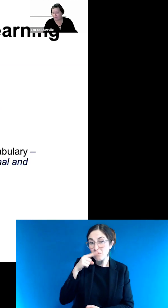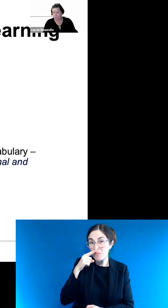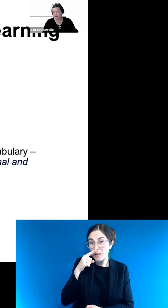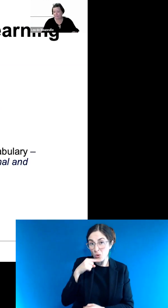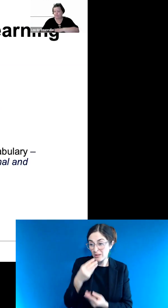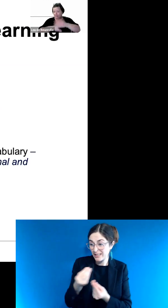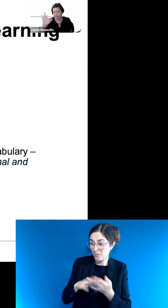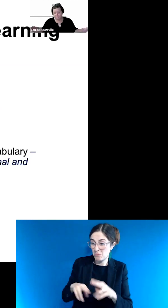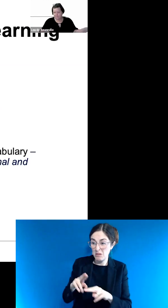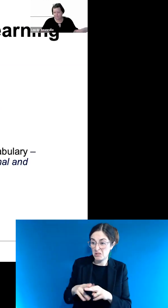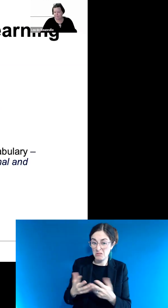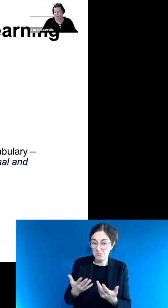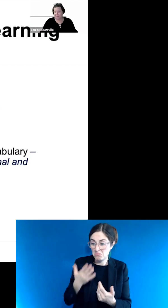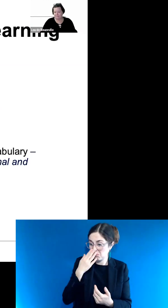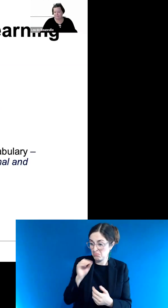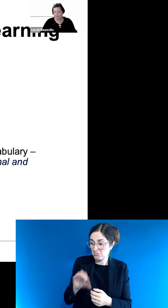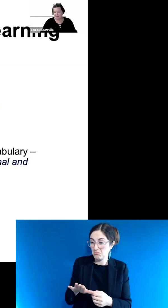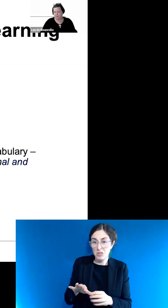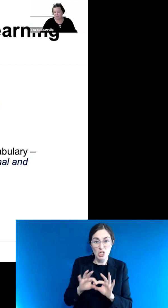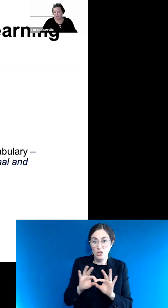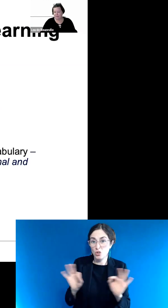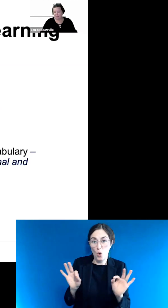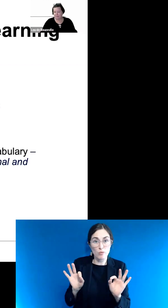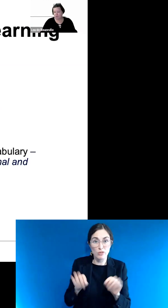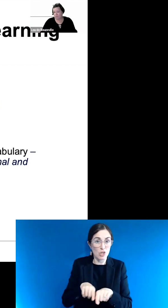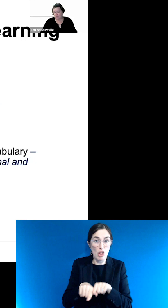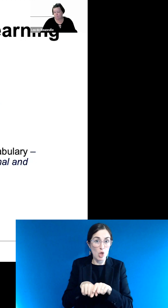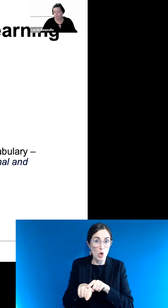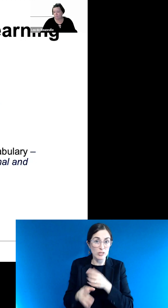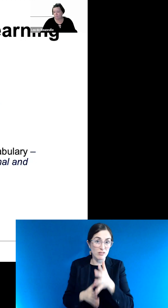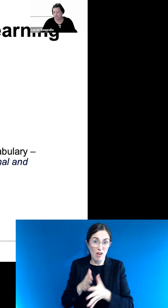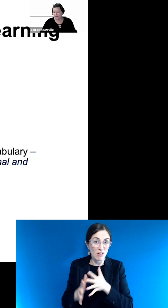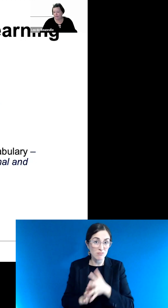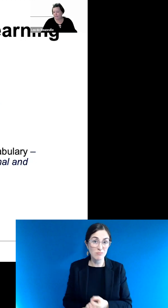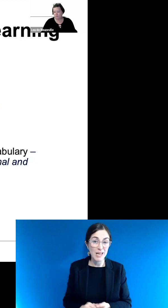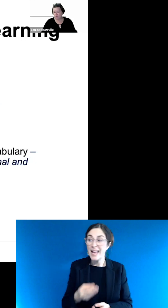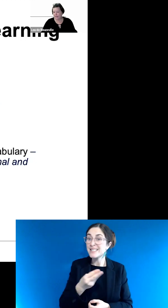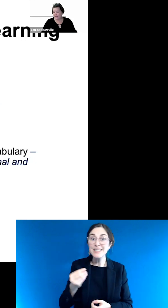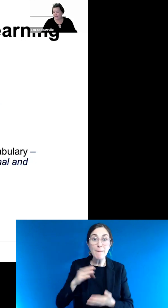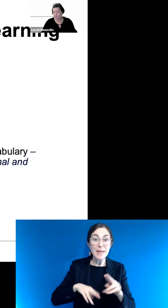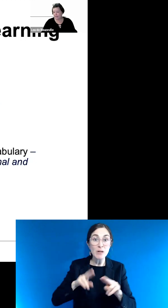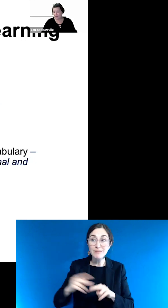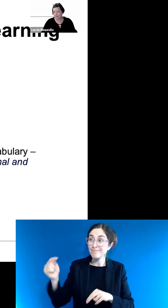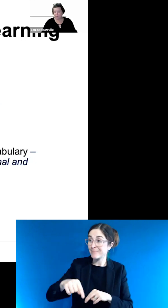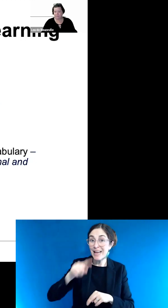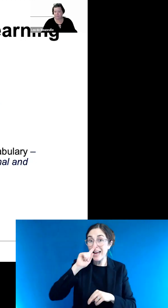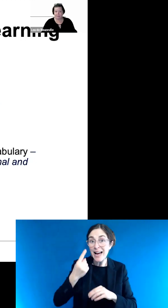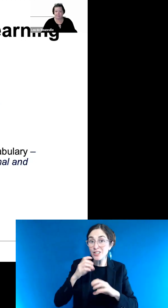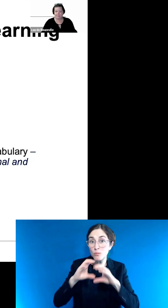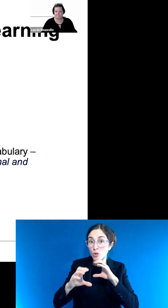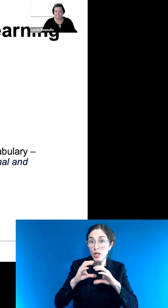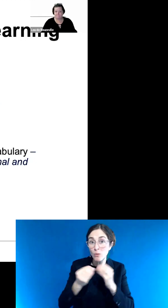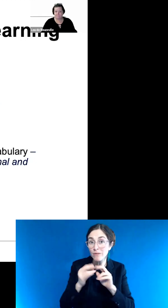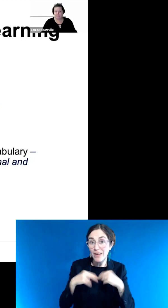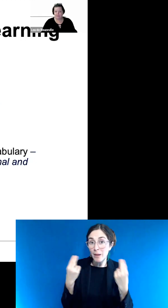sign for whatever reason. Family, you know, dynamics just don't. We often have kids who just can't communicate in their own